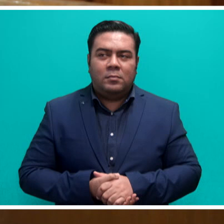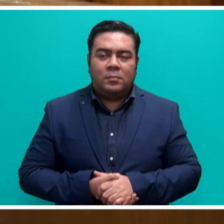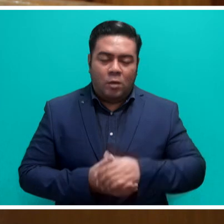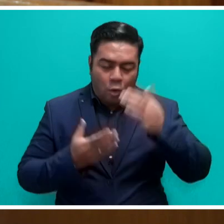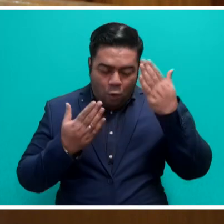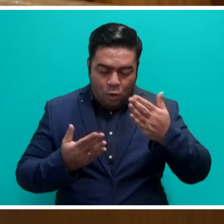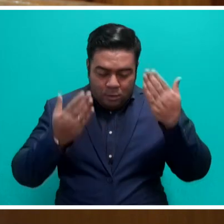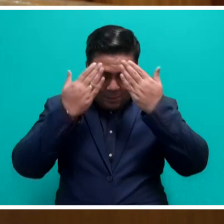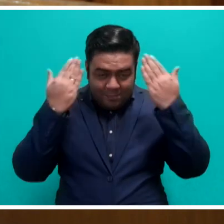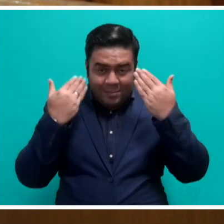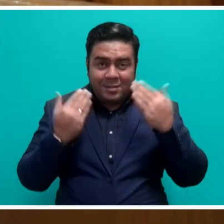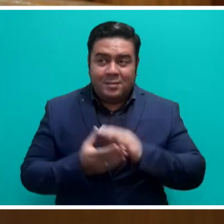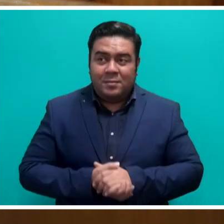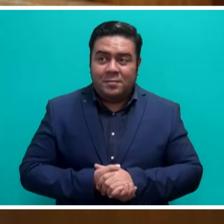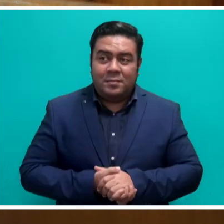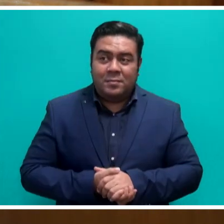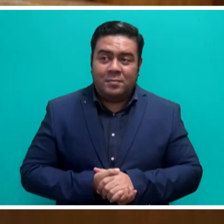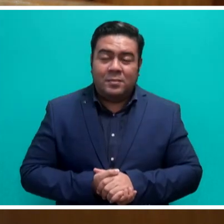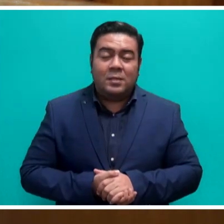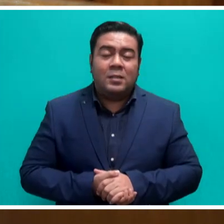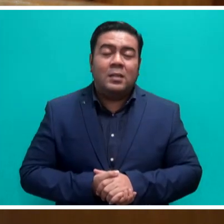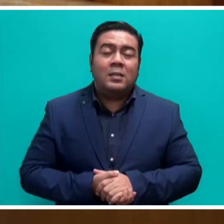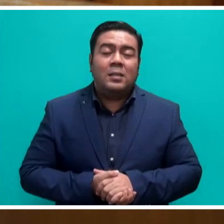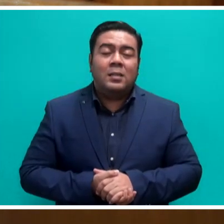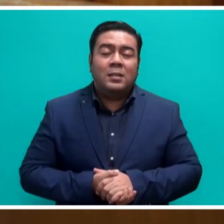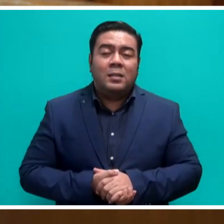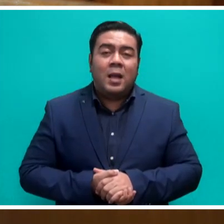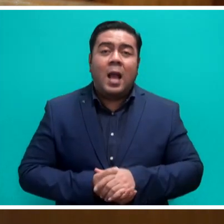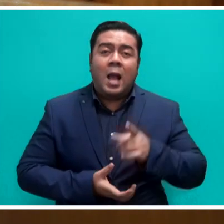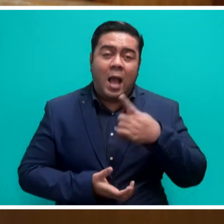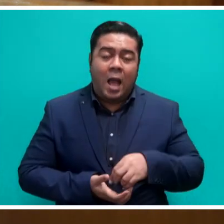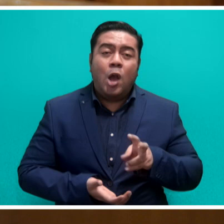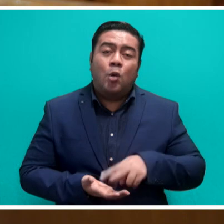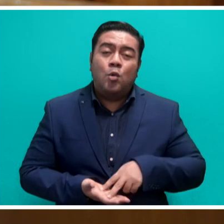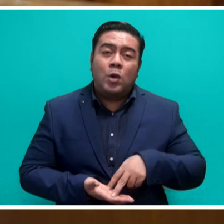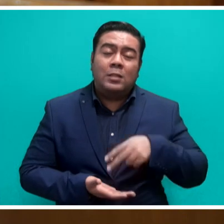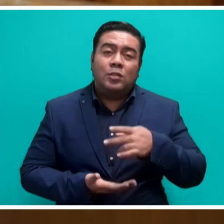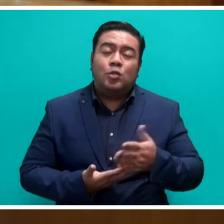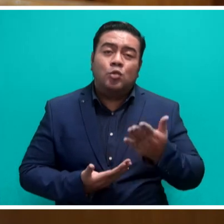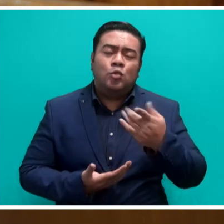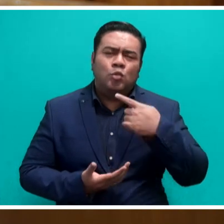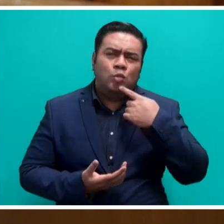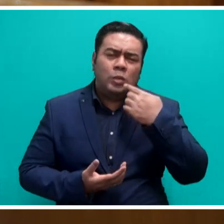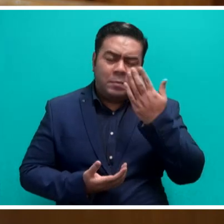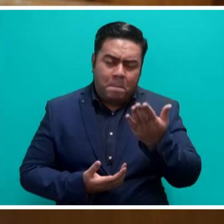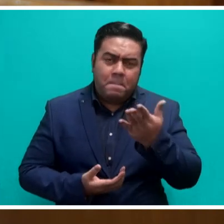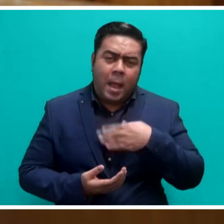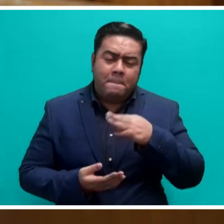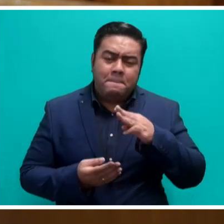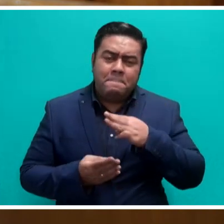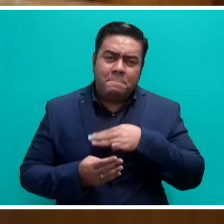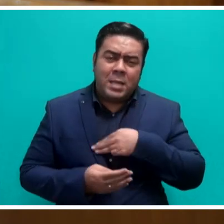Honourable Speaker, Deputy Speaker, I rise to deliver my ministerial statement